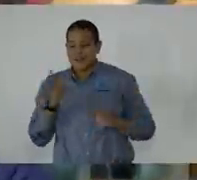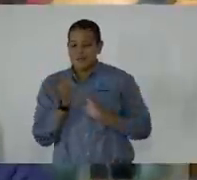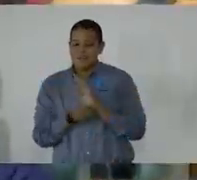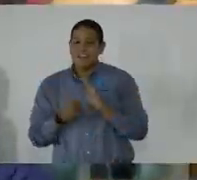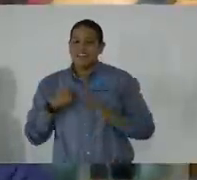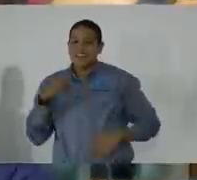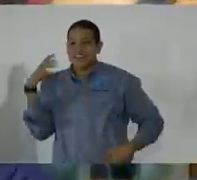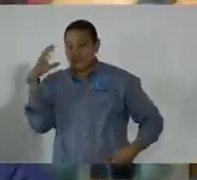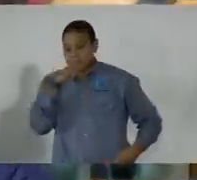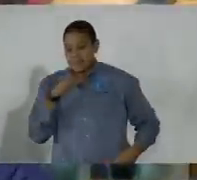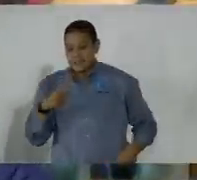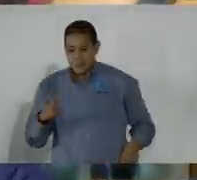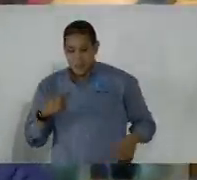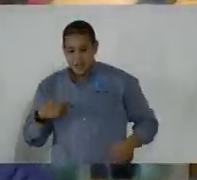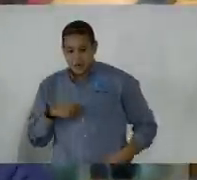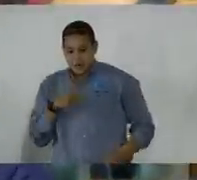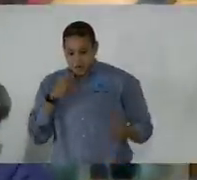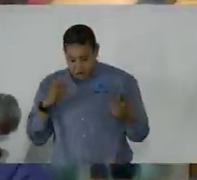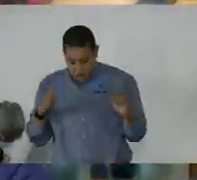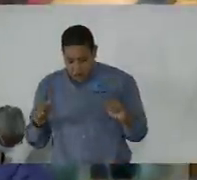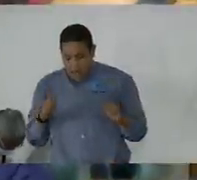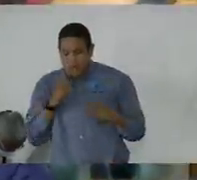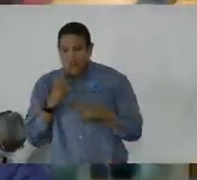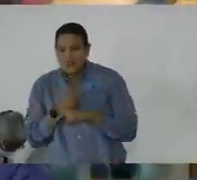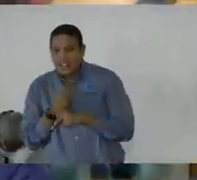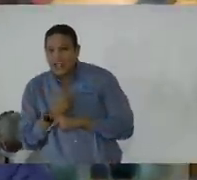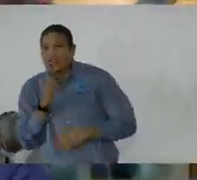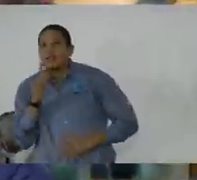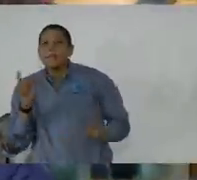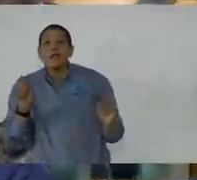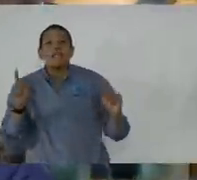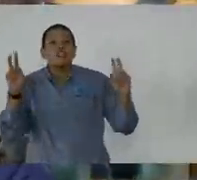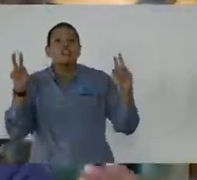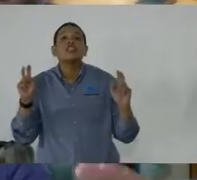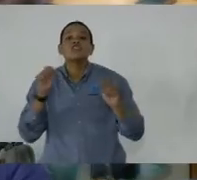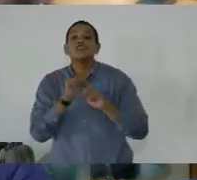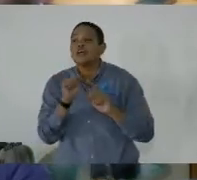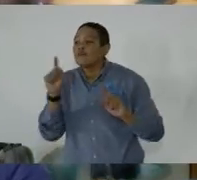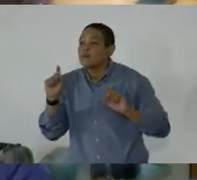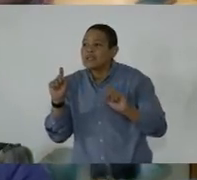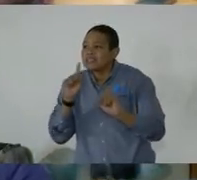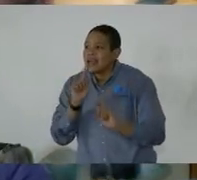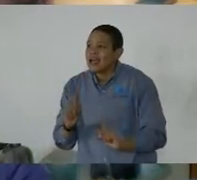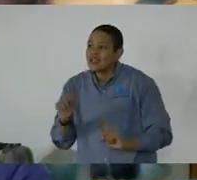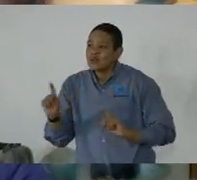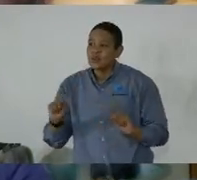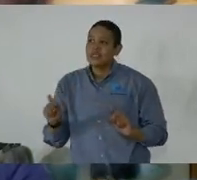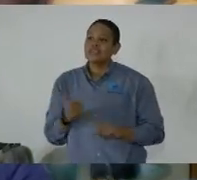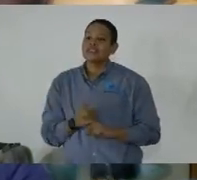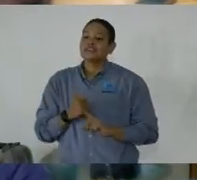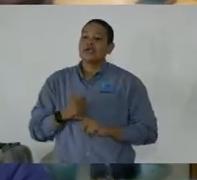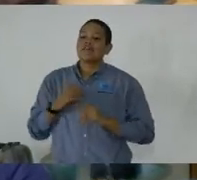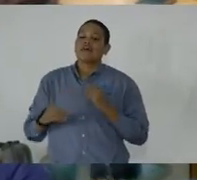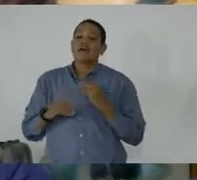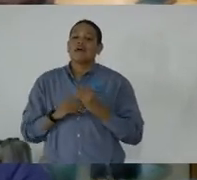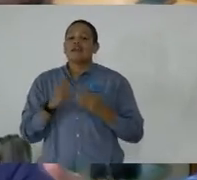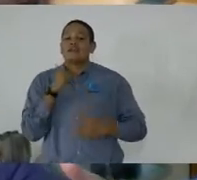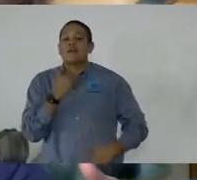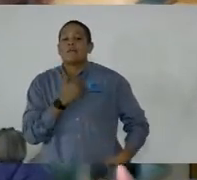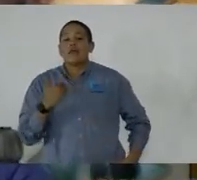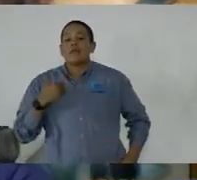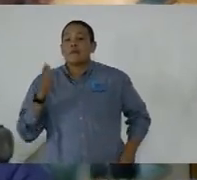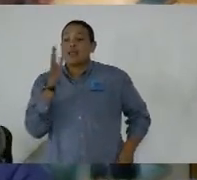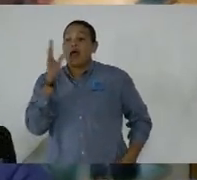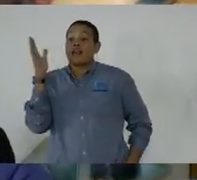missed that while we were trying to deal with the issue of question and answer to questions, which the member not